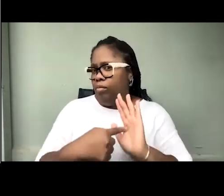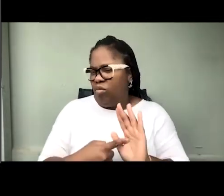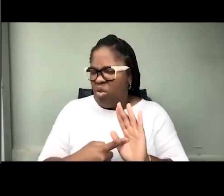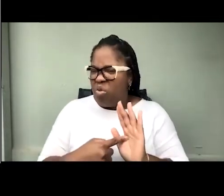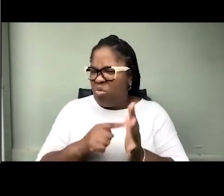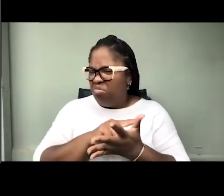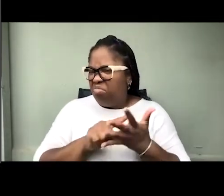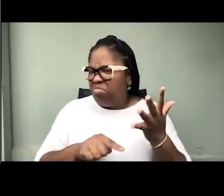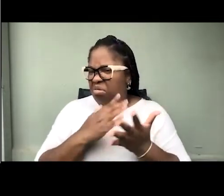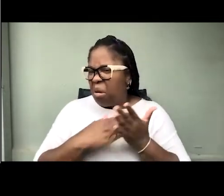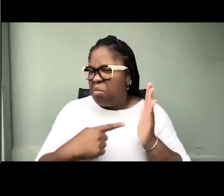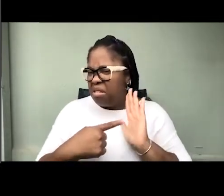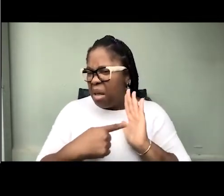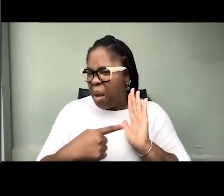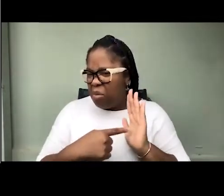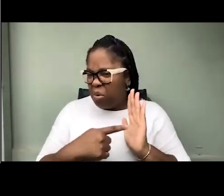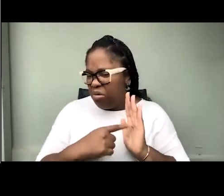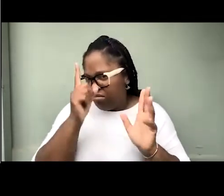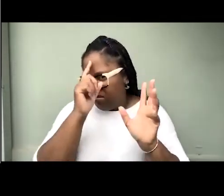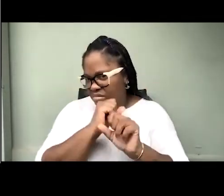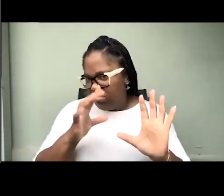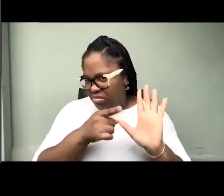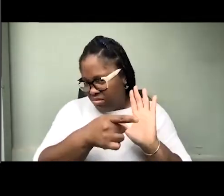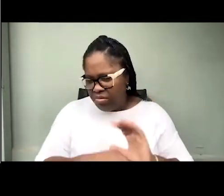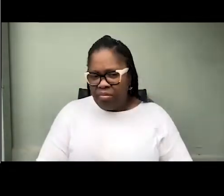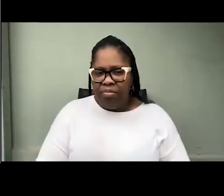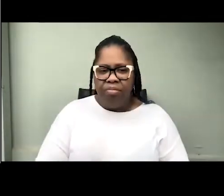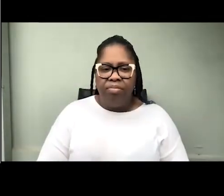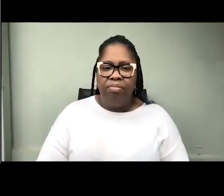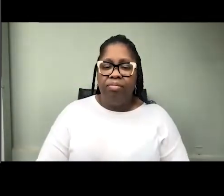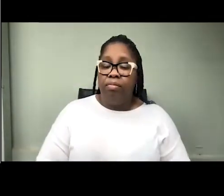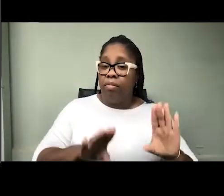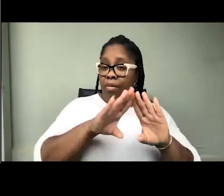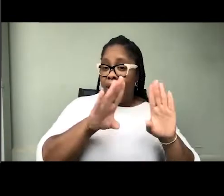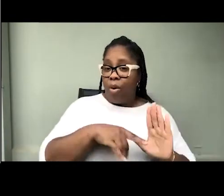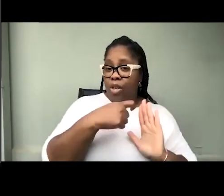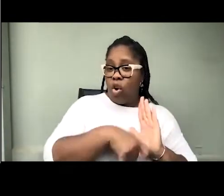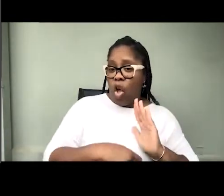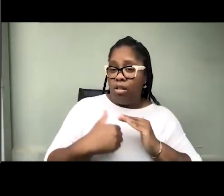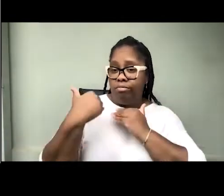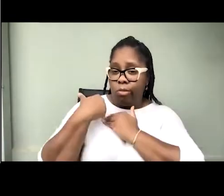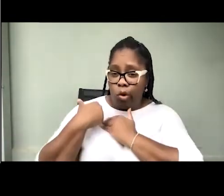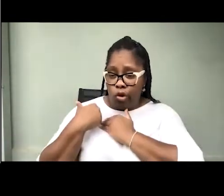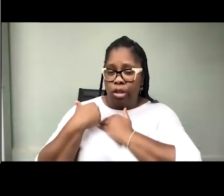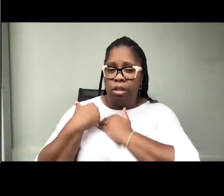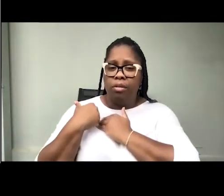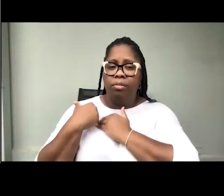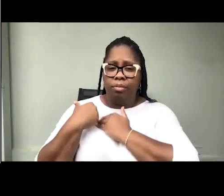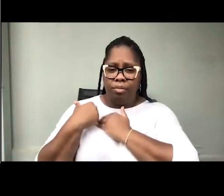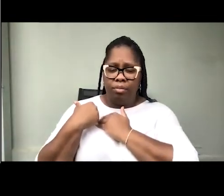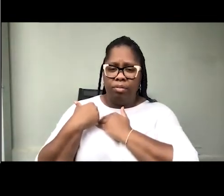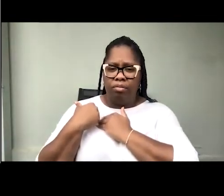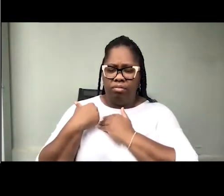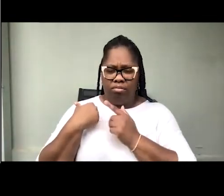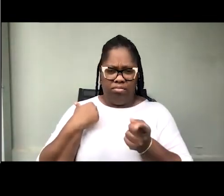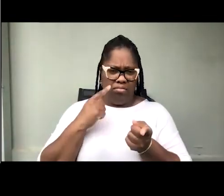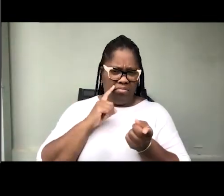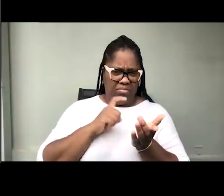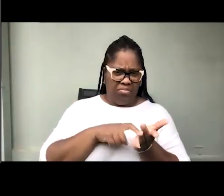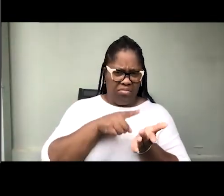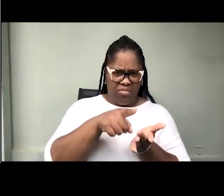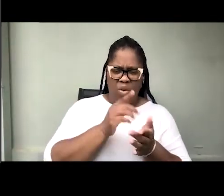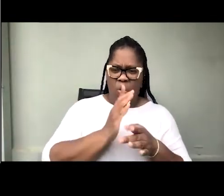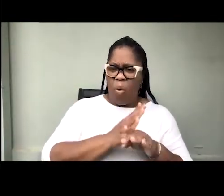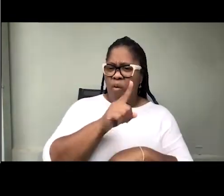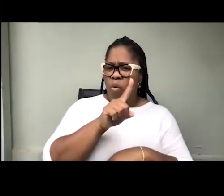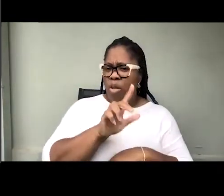handful of example visualizations. So this is the housing cost burden, which so we can tell from here that more than